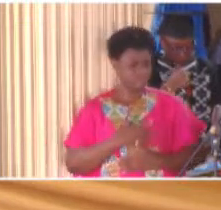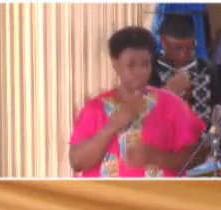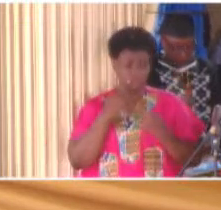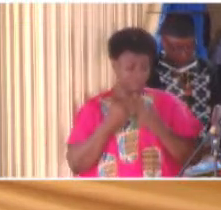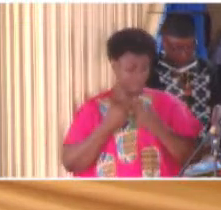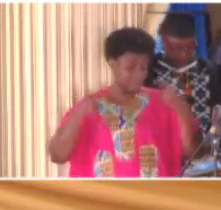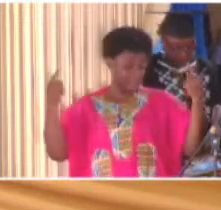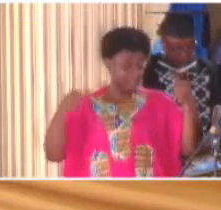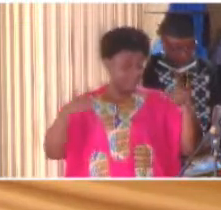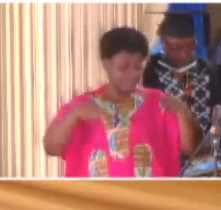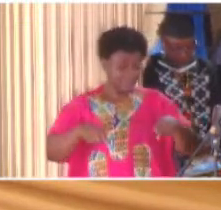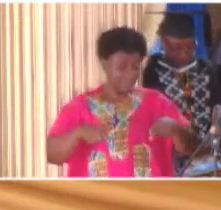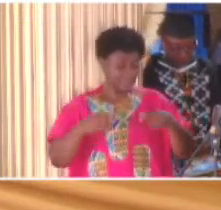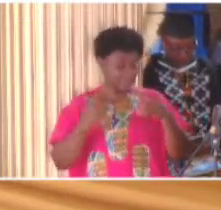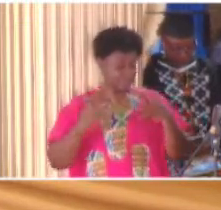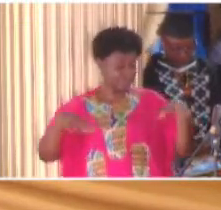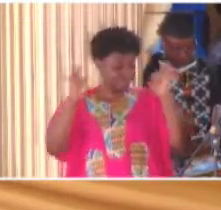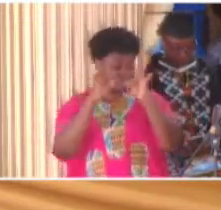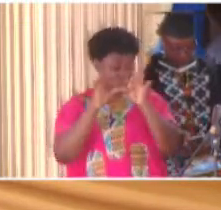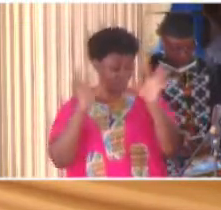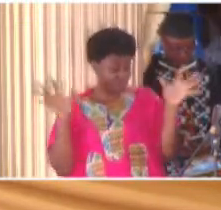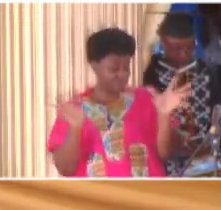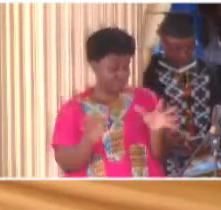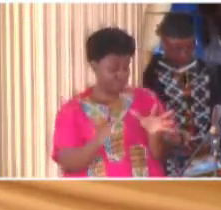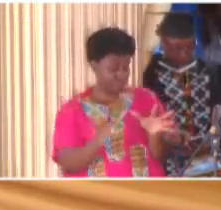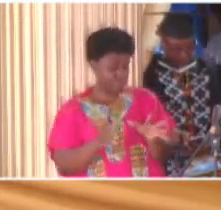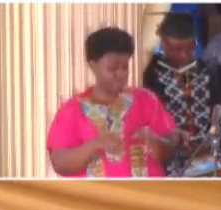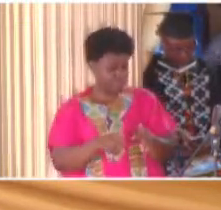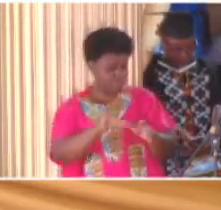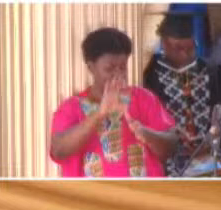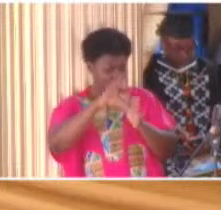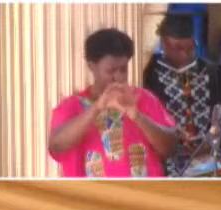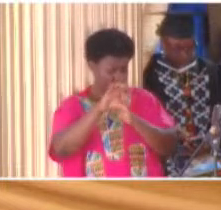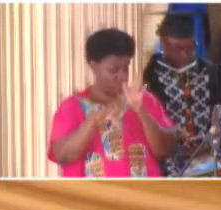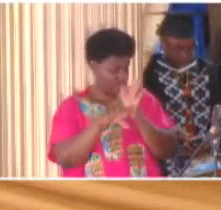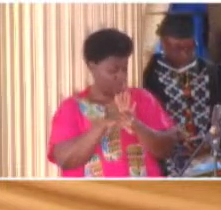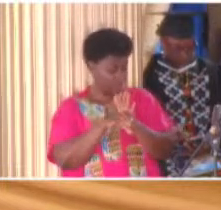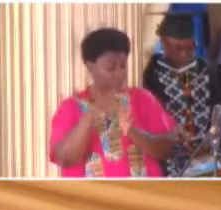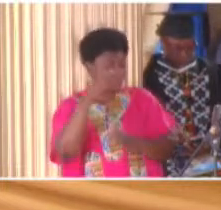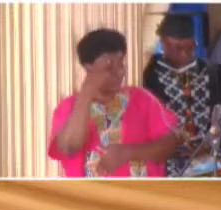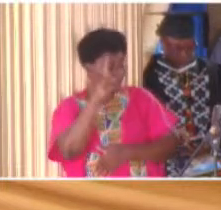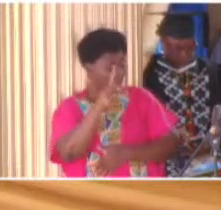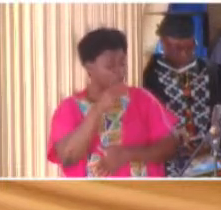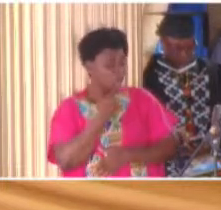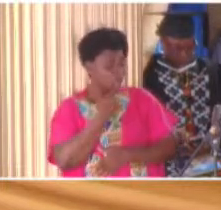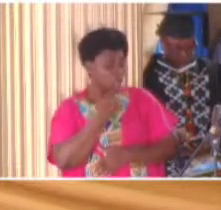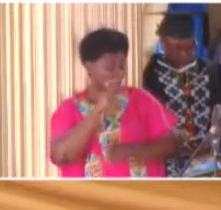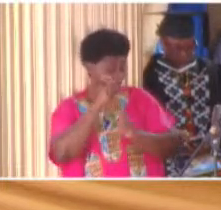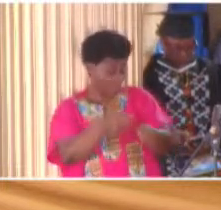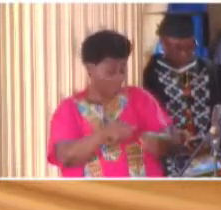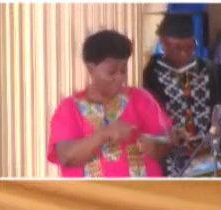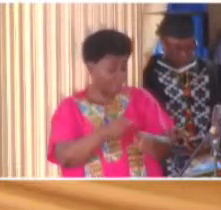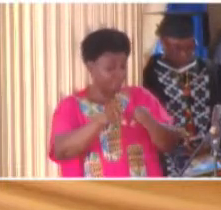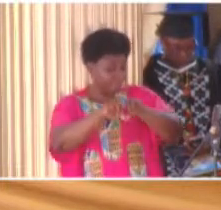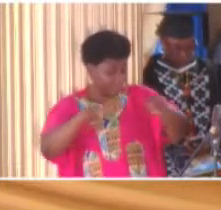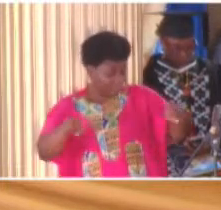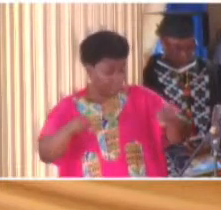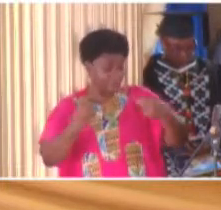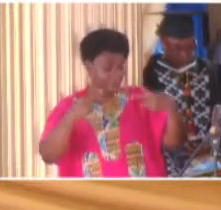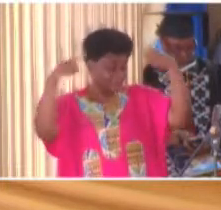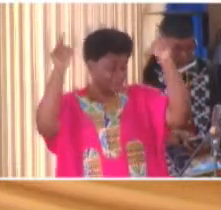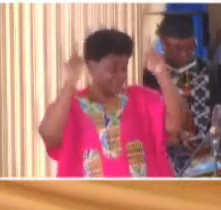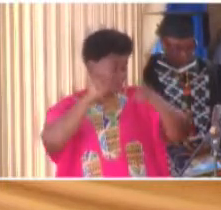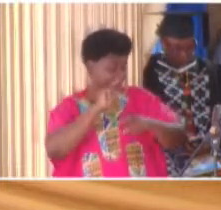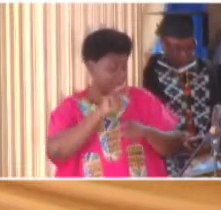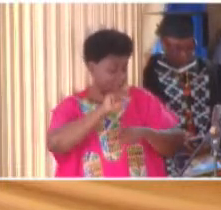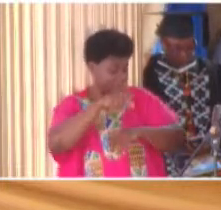declare this august assembly duly constituted for the award of degrees to successful